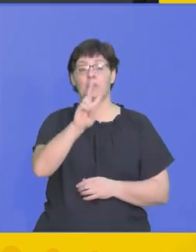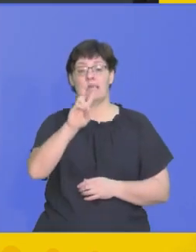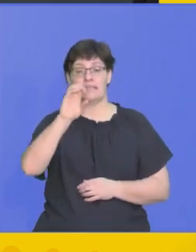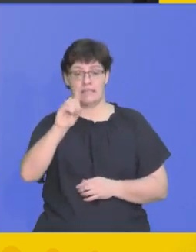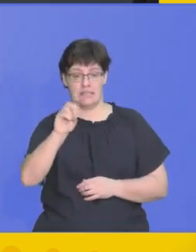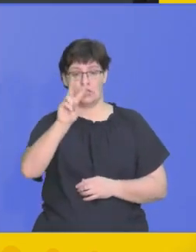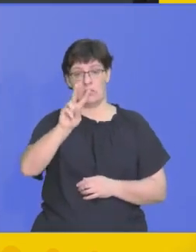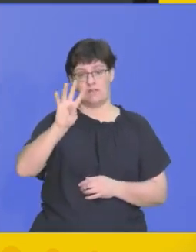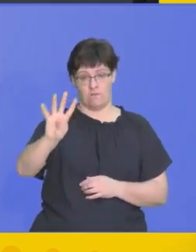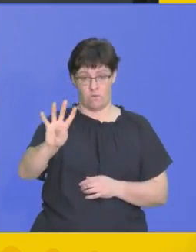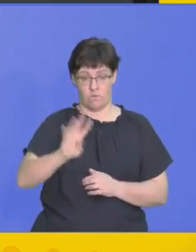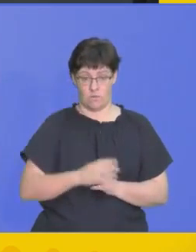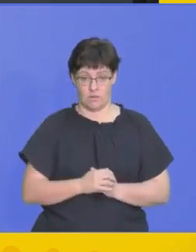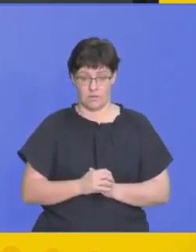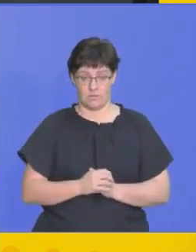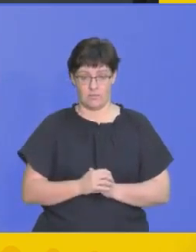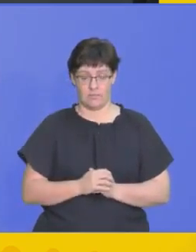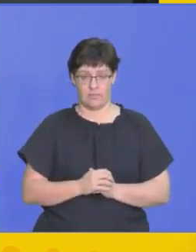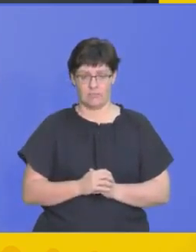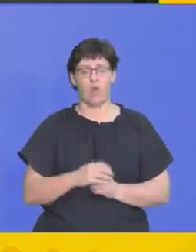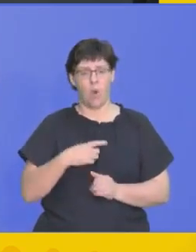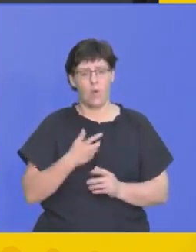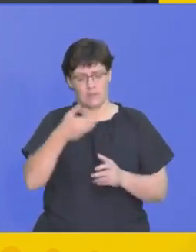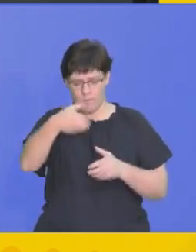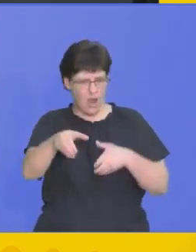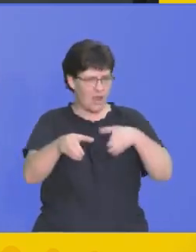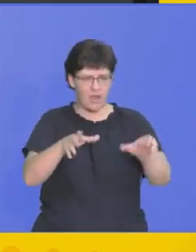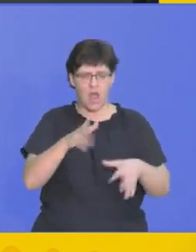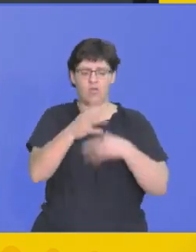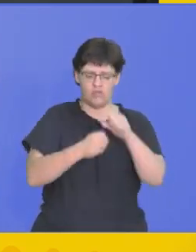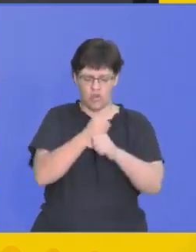It makes it easier for us to get to the correct answer.